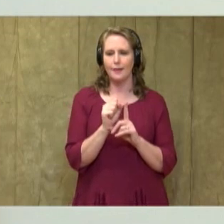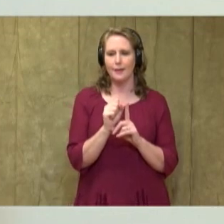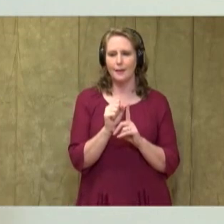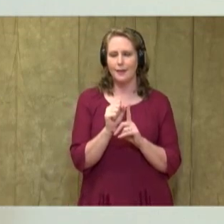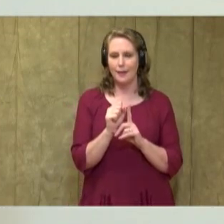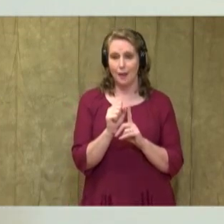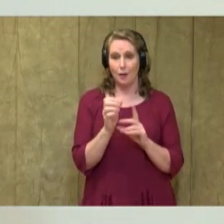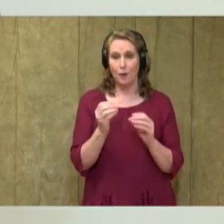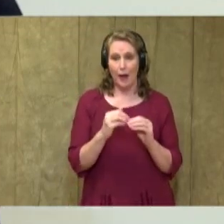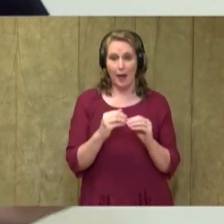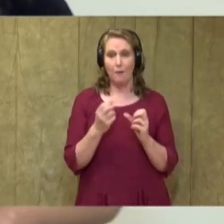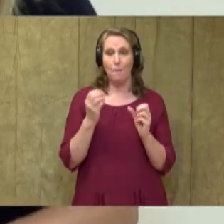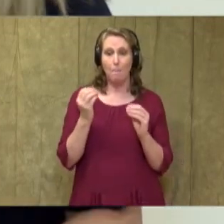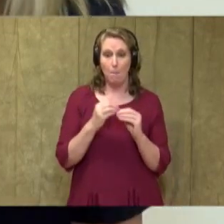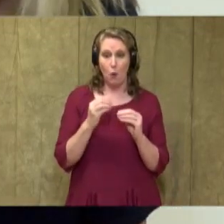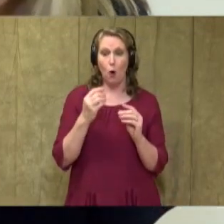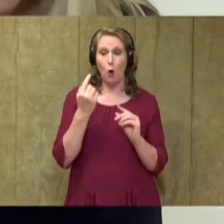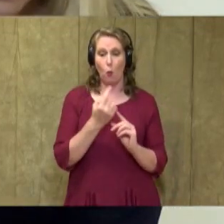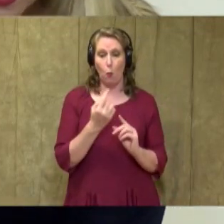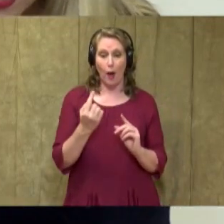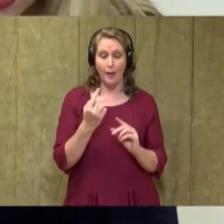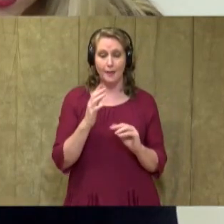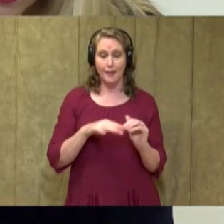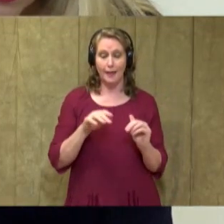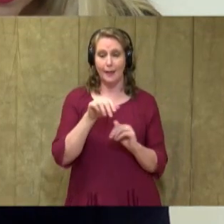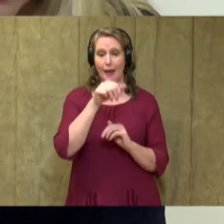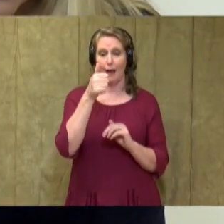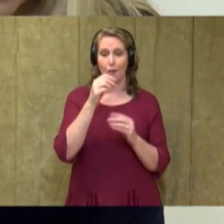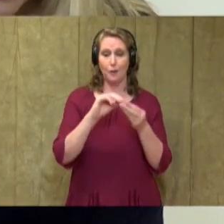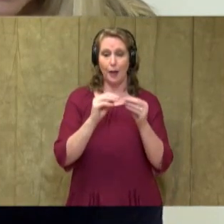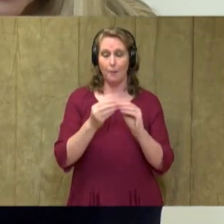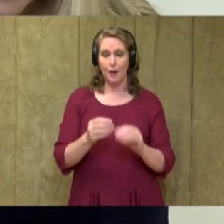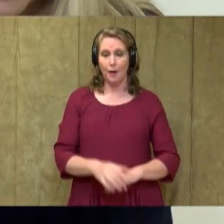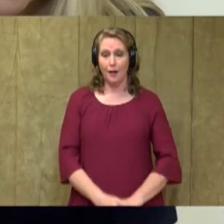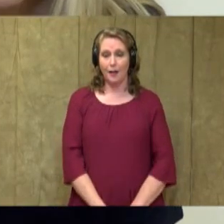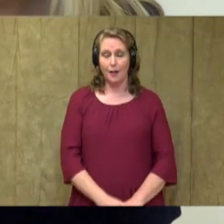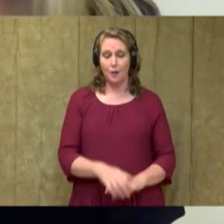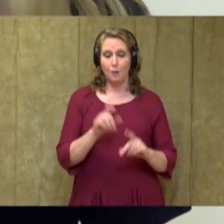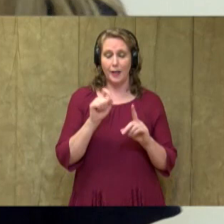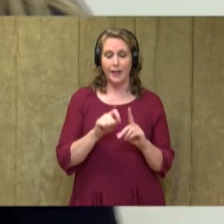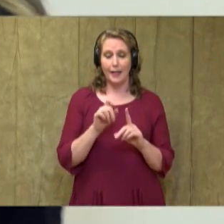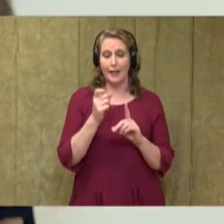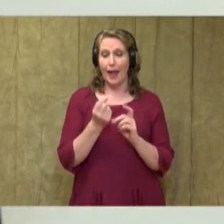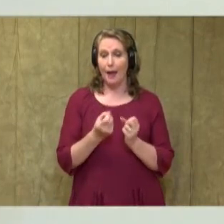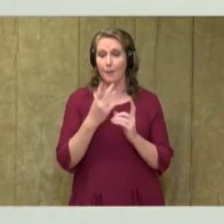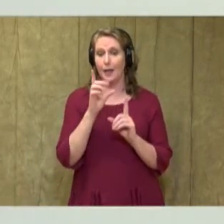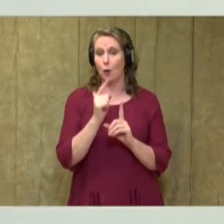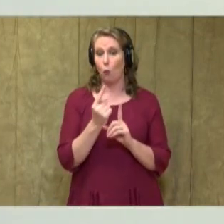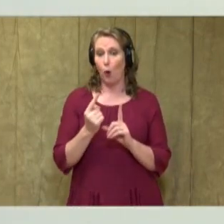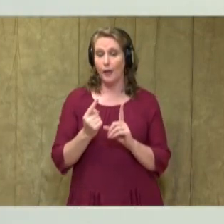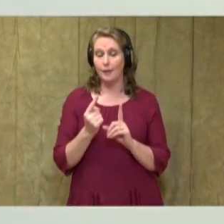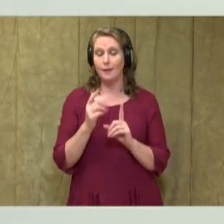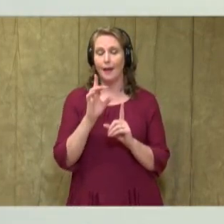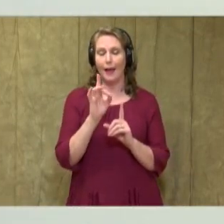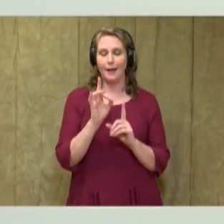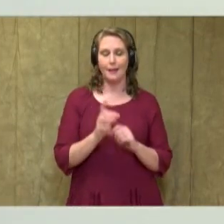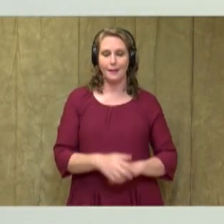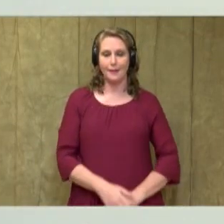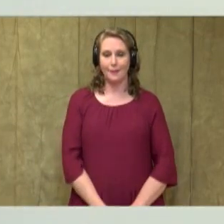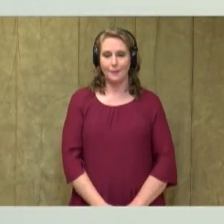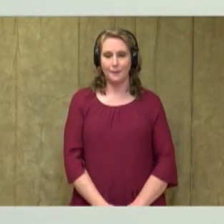have more ones in this number than we do in our other numbers. So we need 8 ones. All right,